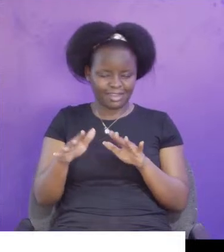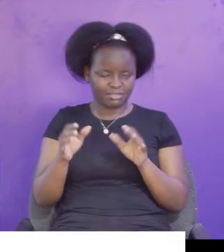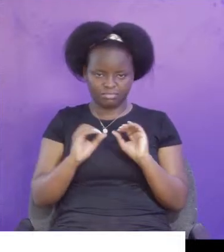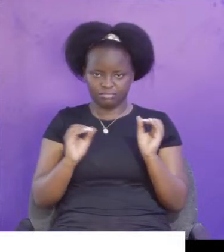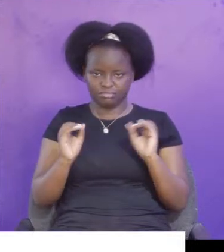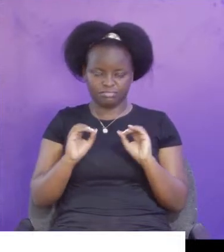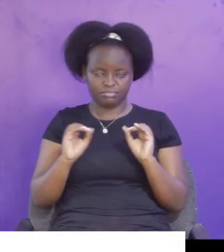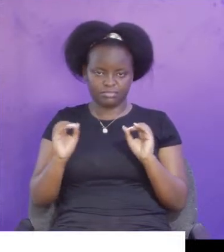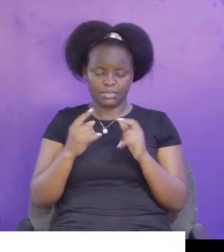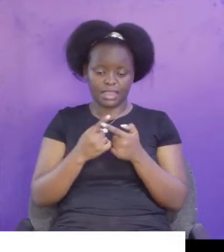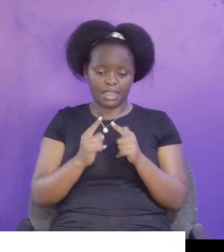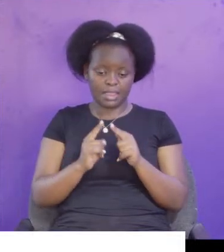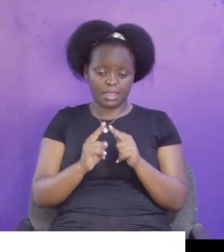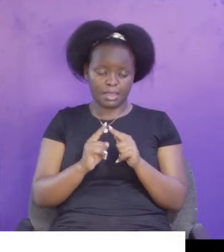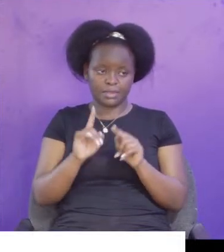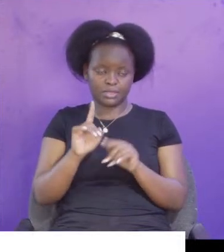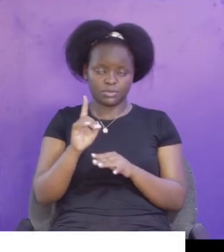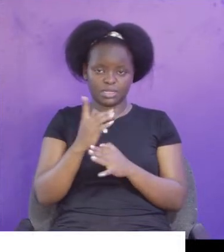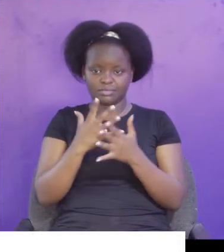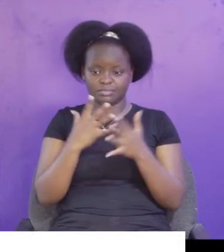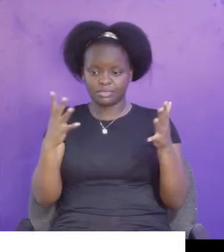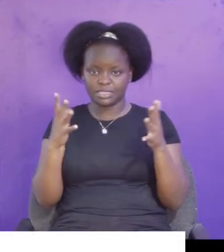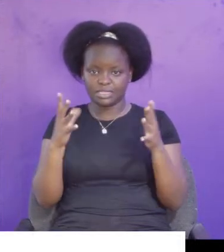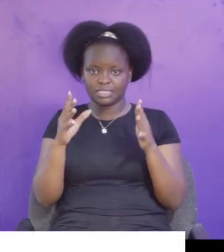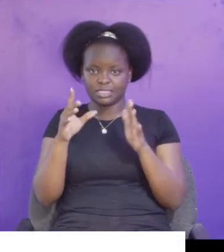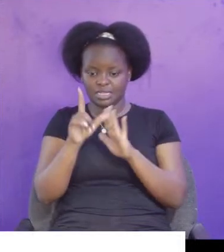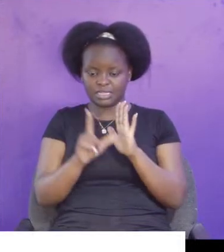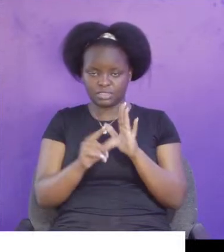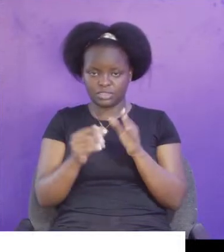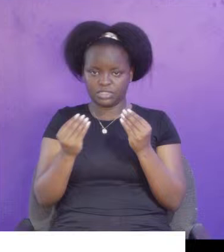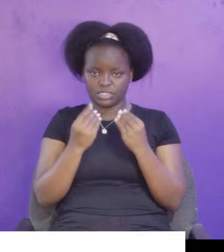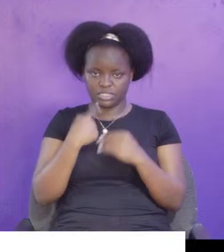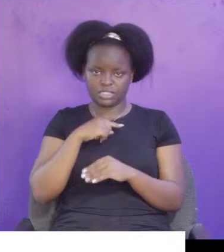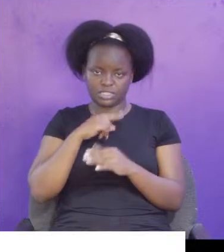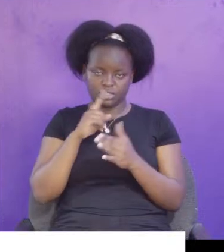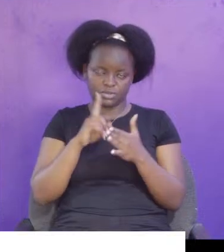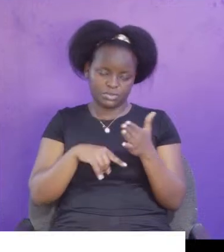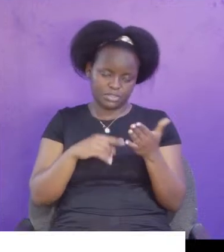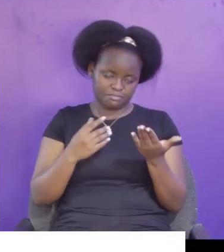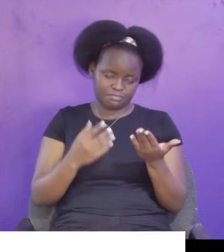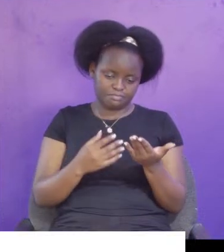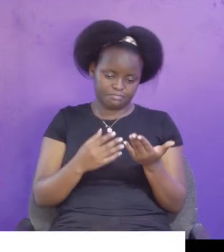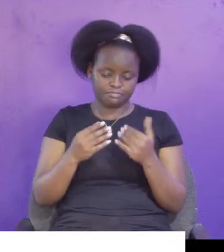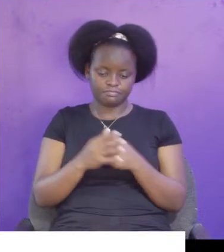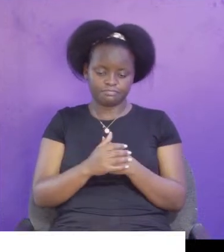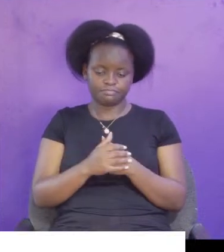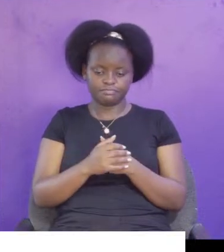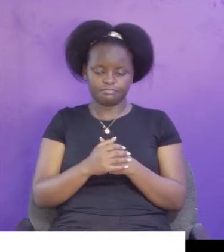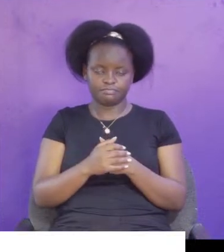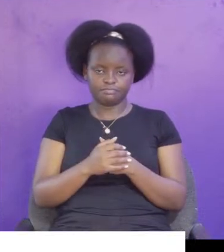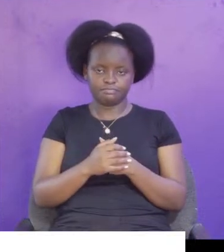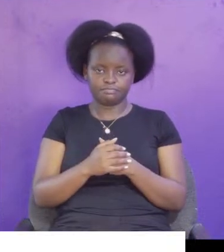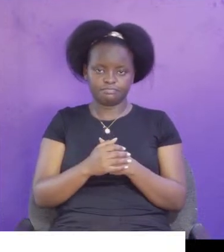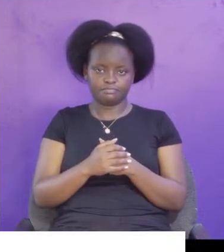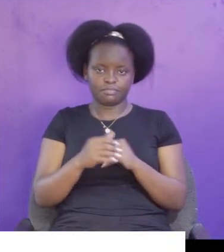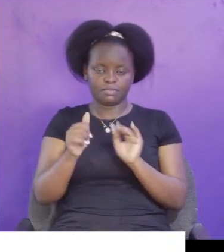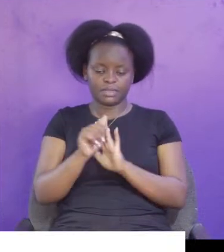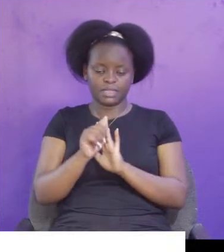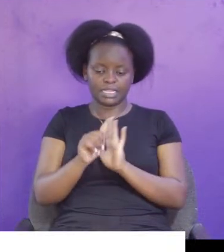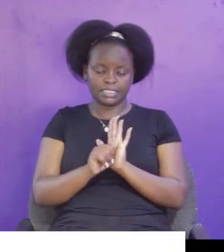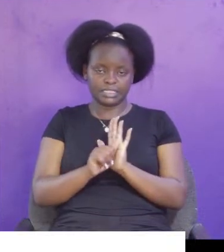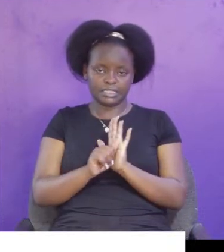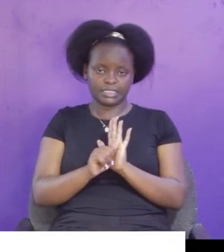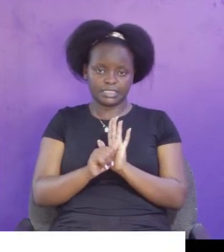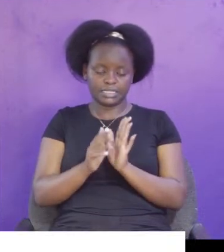the greatest lessons he taught us was this: in the noble task of statecraft and nation